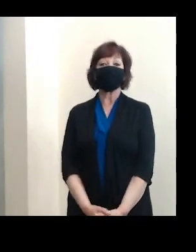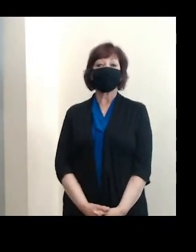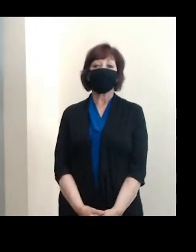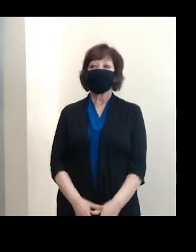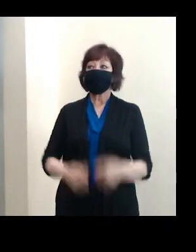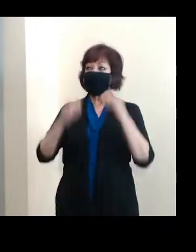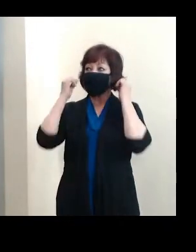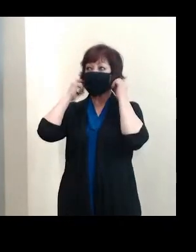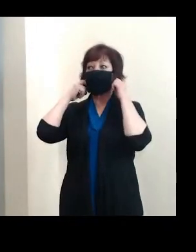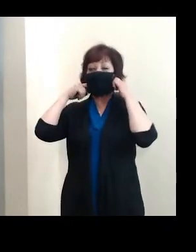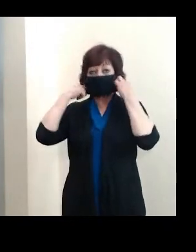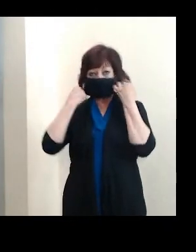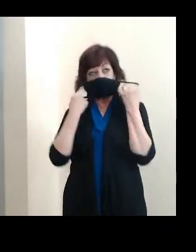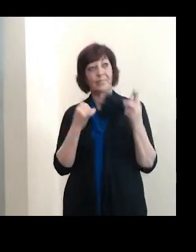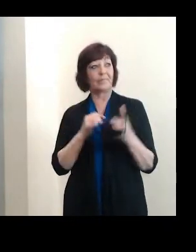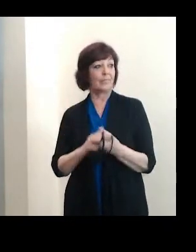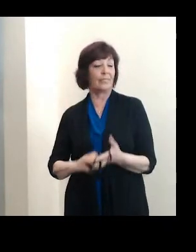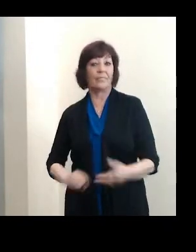You okay?